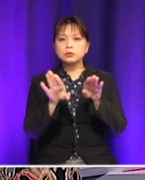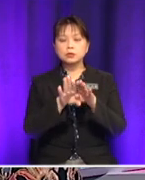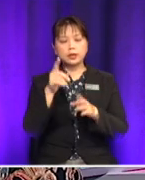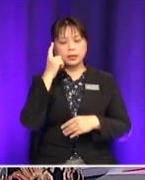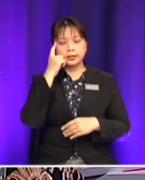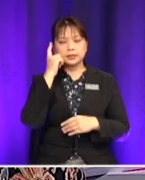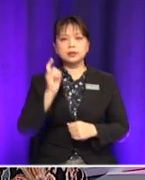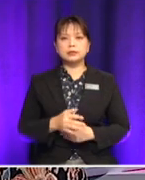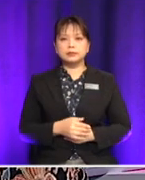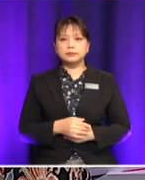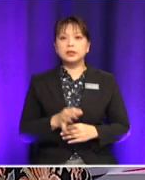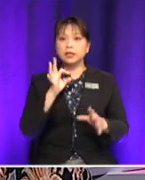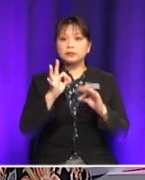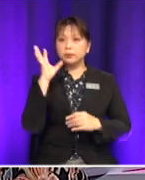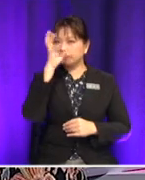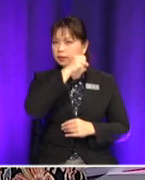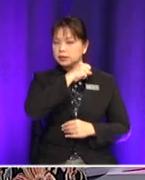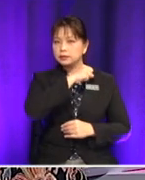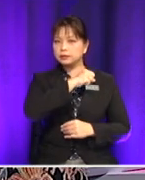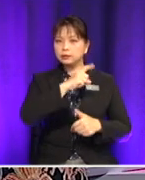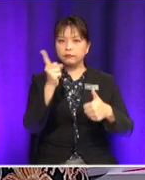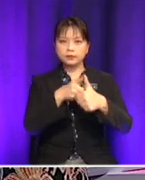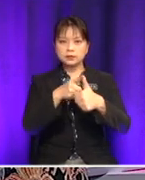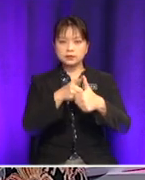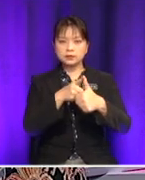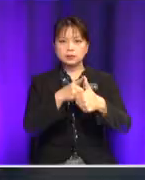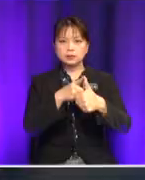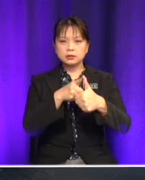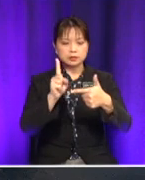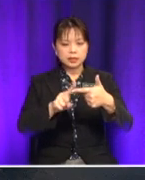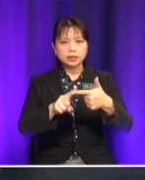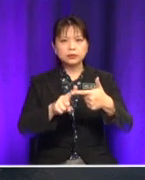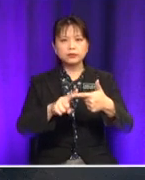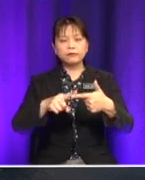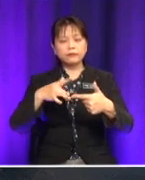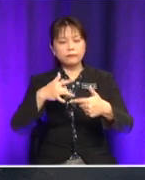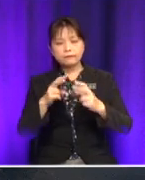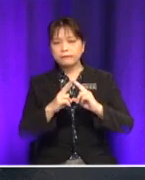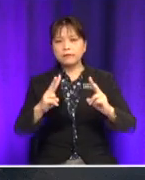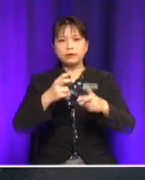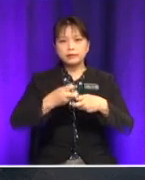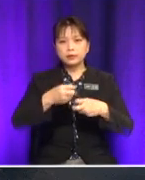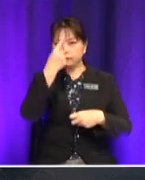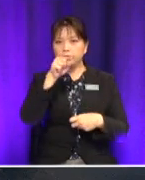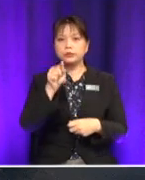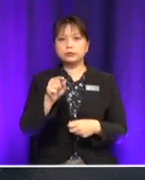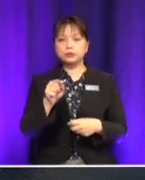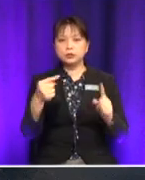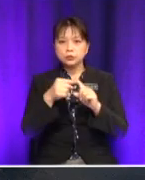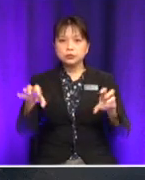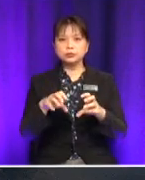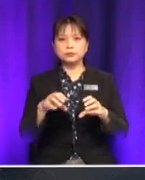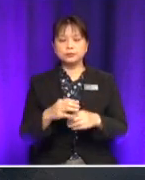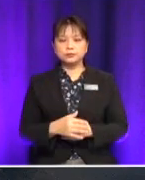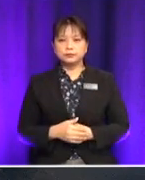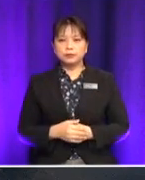round, if you miss out the first round, you will screw up. Oh, no. All right? So second round is where you need to think of the keywords from both